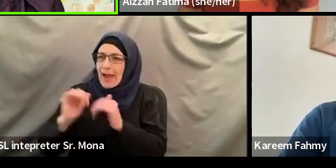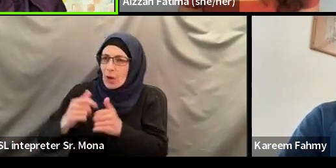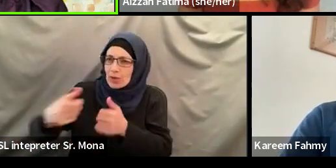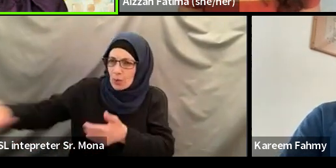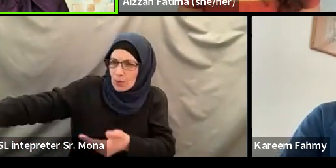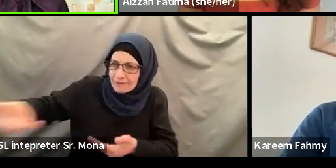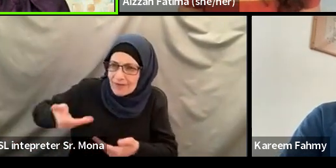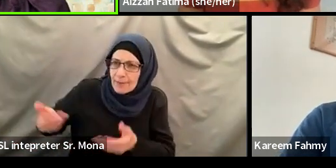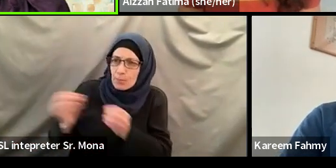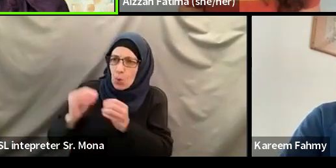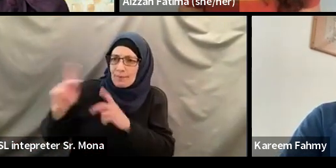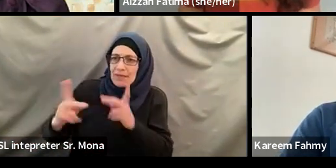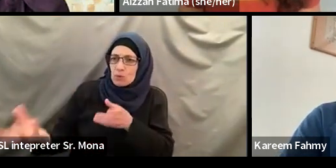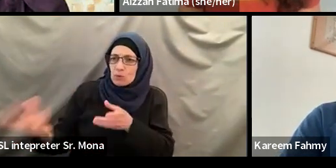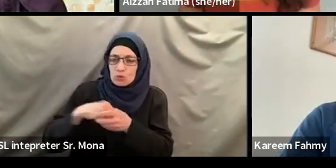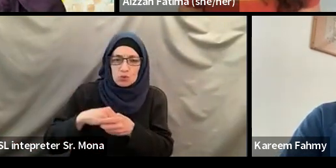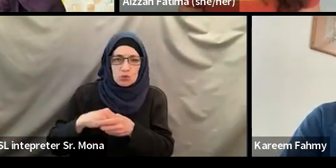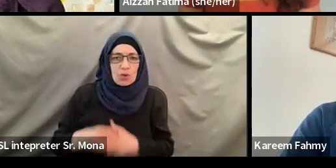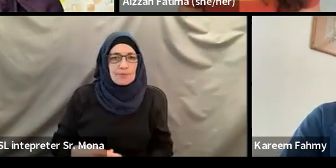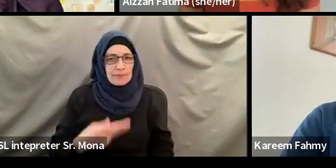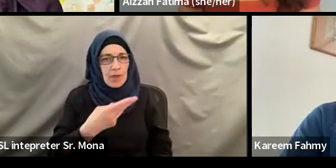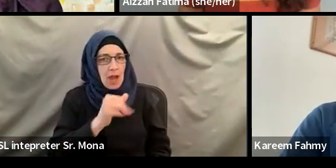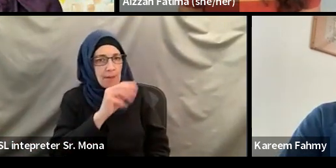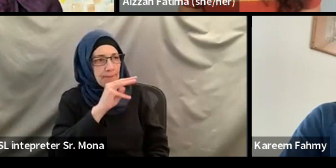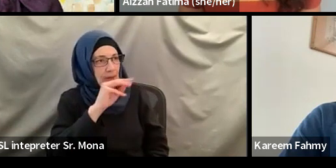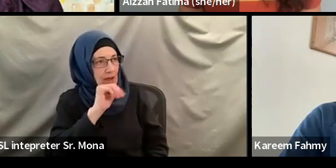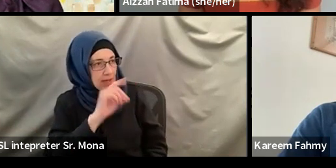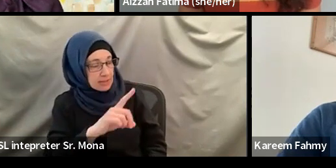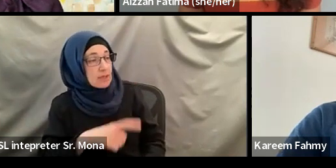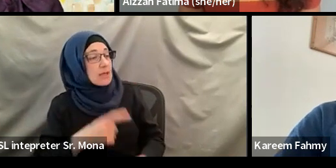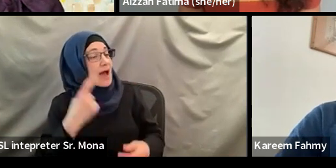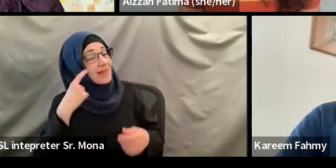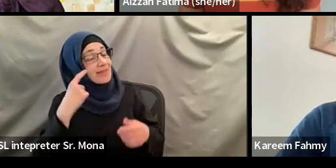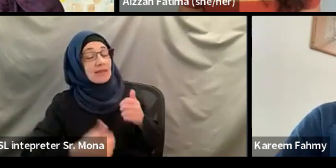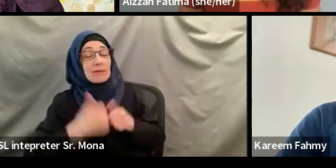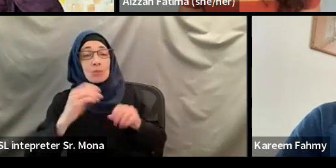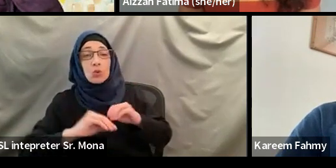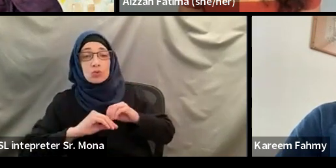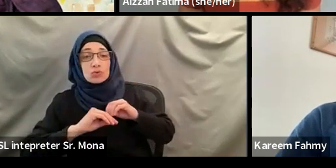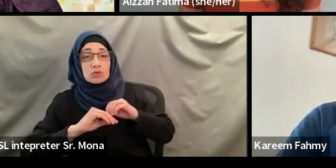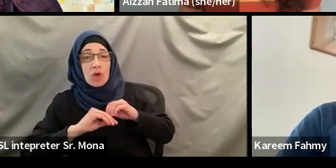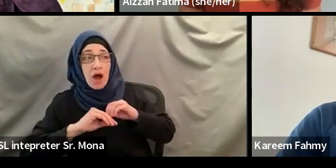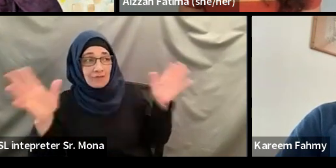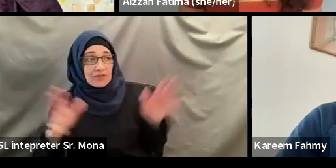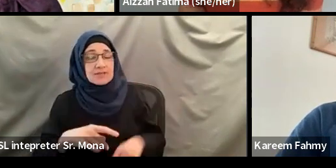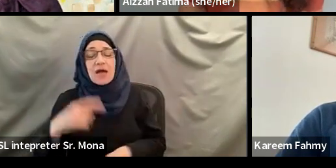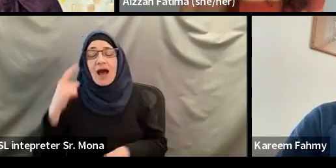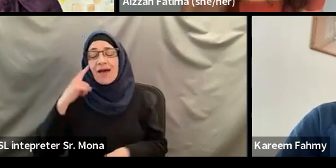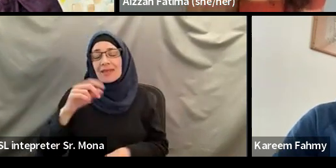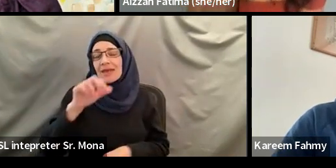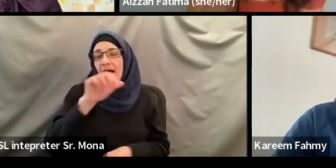go ahead. I think the most obvious one that stood out to me is somebody who's African-American Muslim.